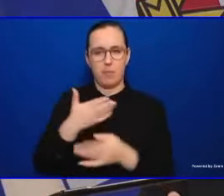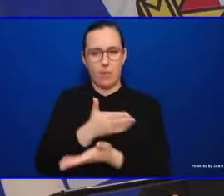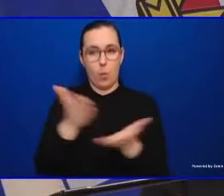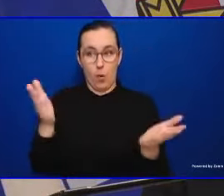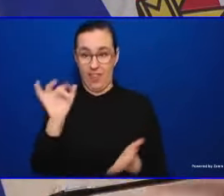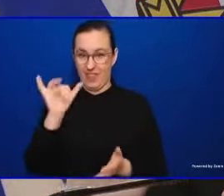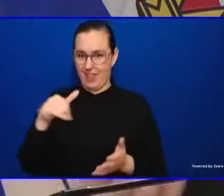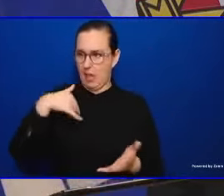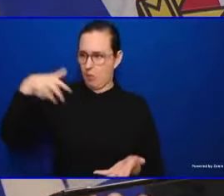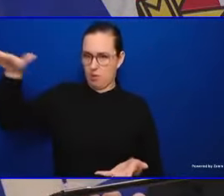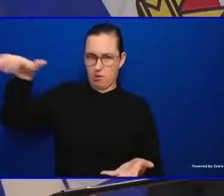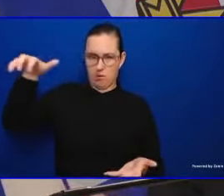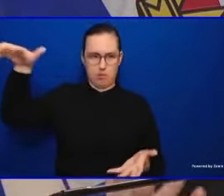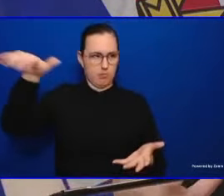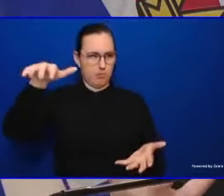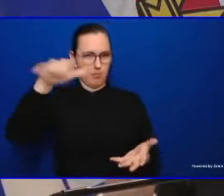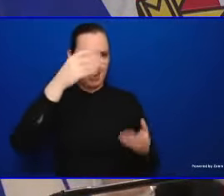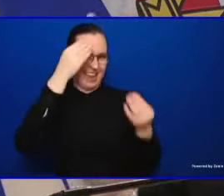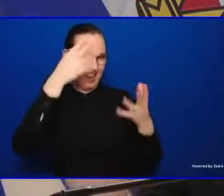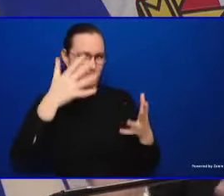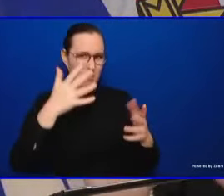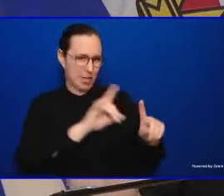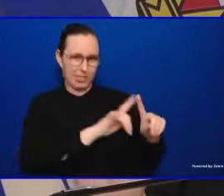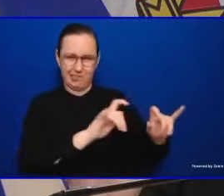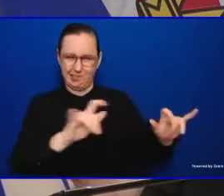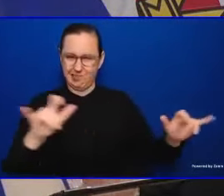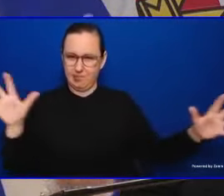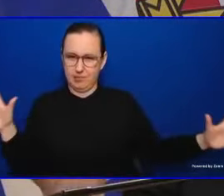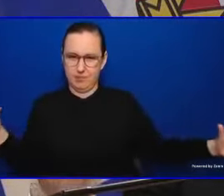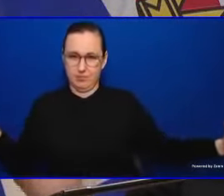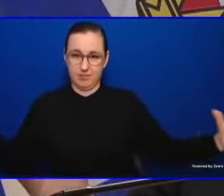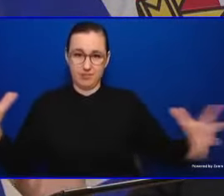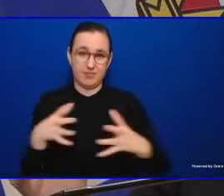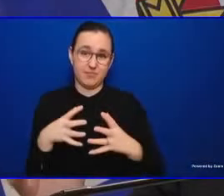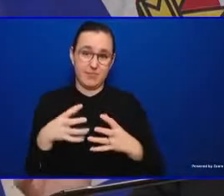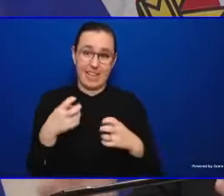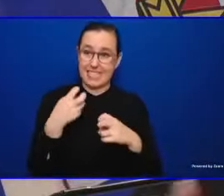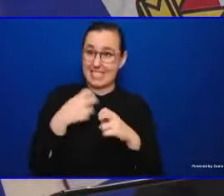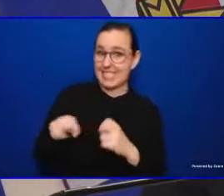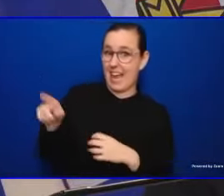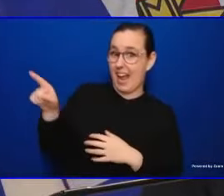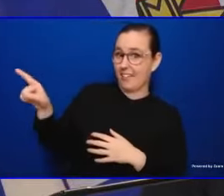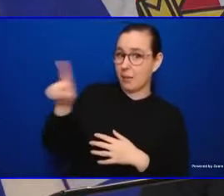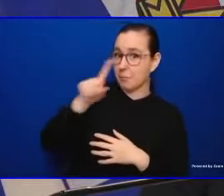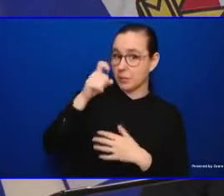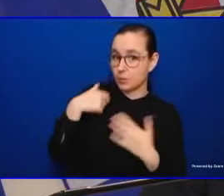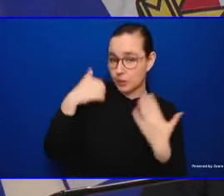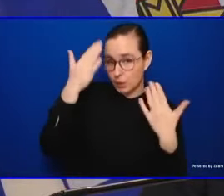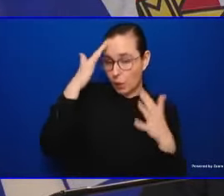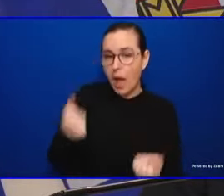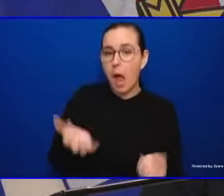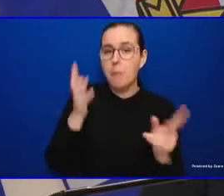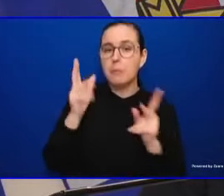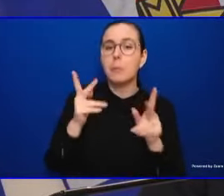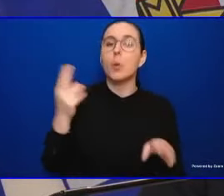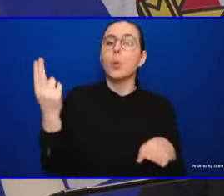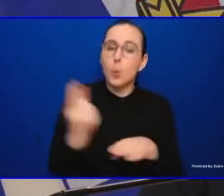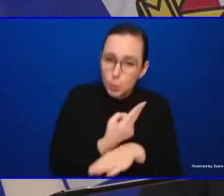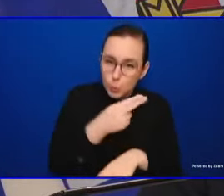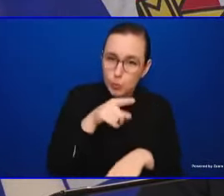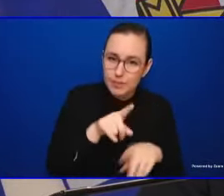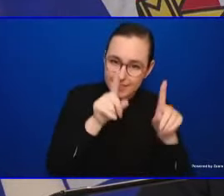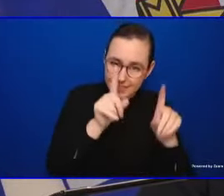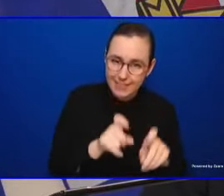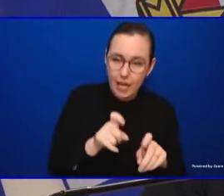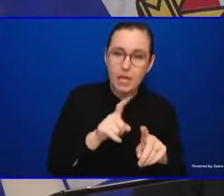how many people actually are using it, but it does give us a sense of what proportion of tests that are reported